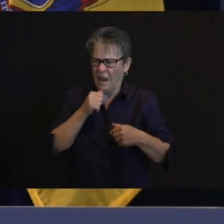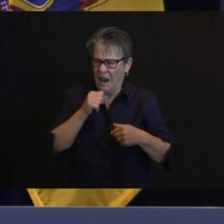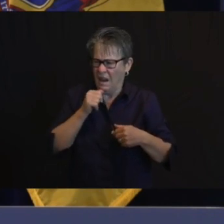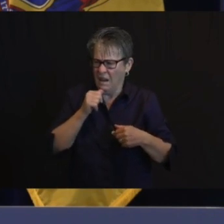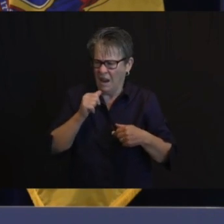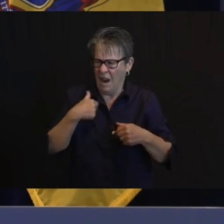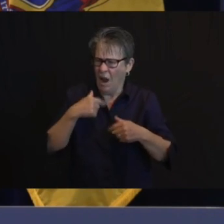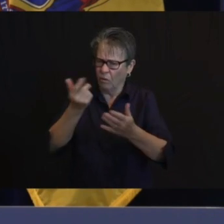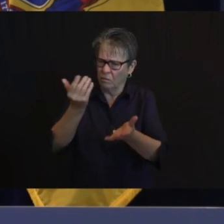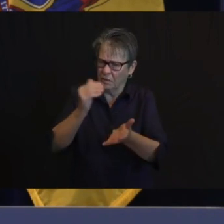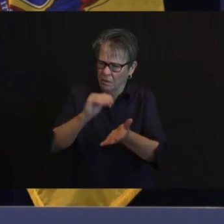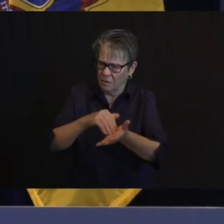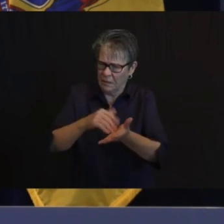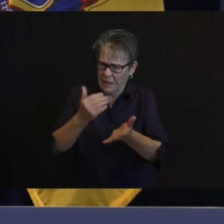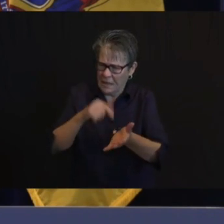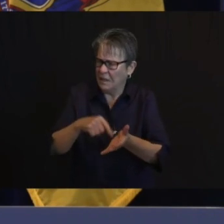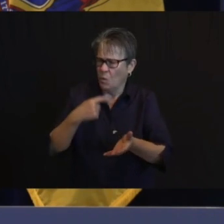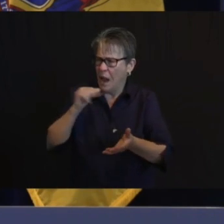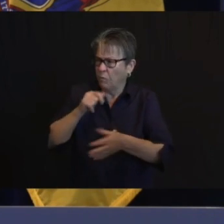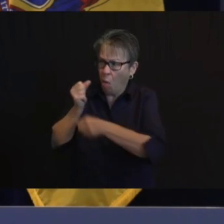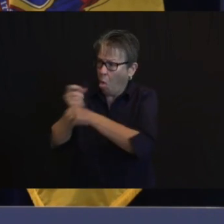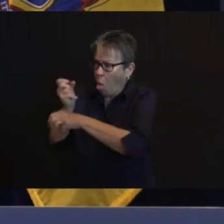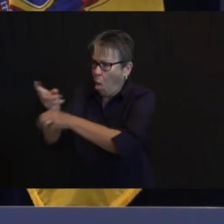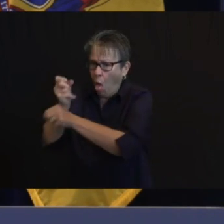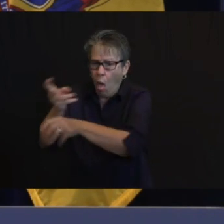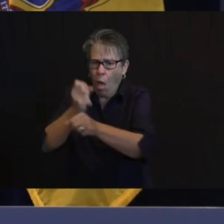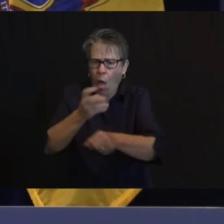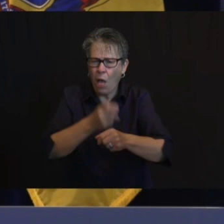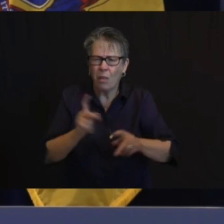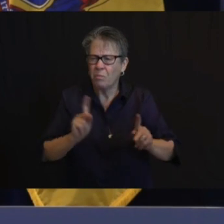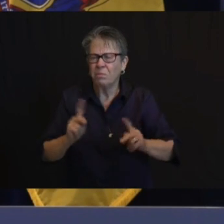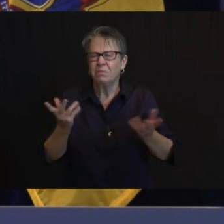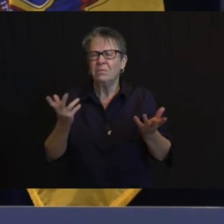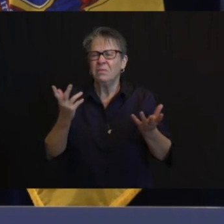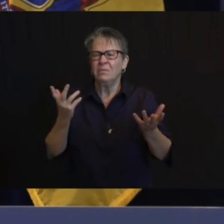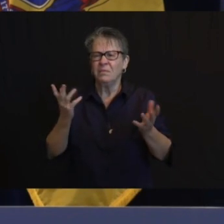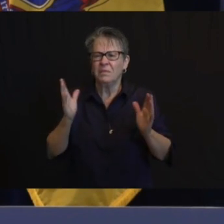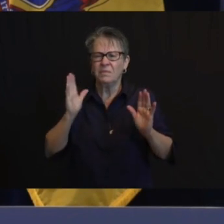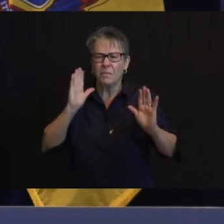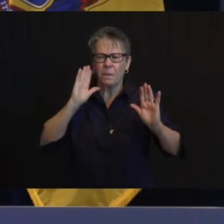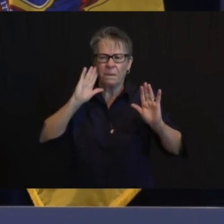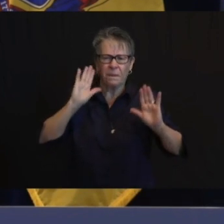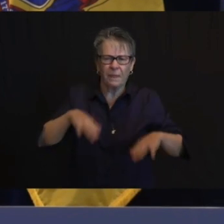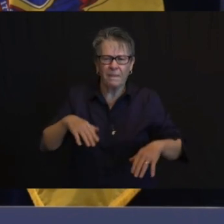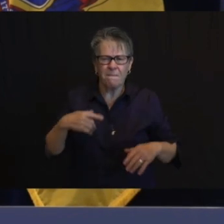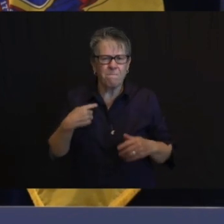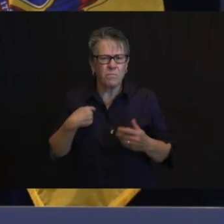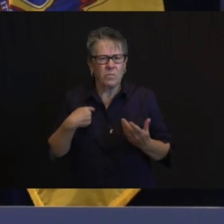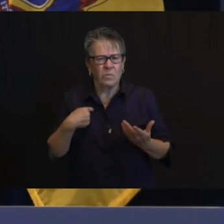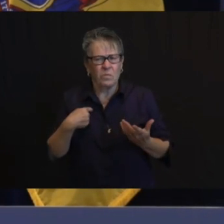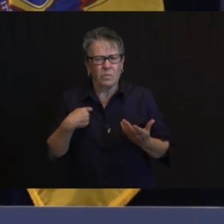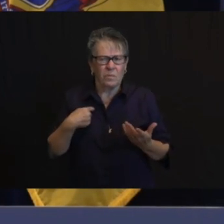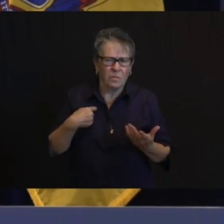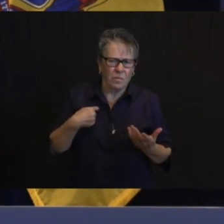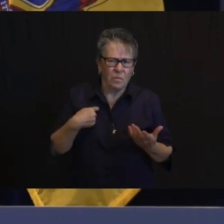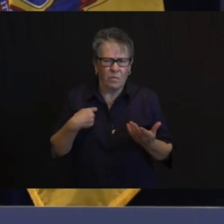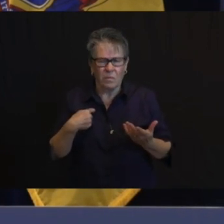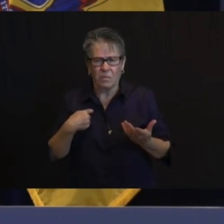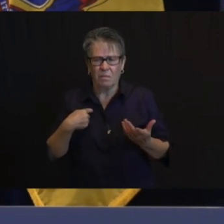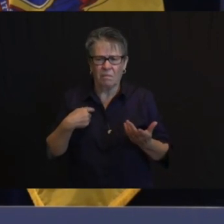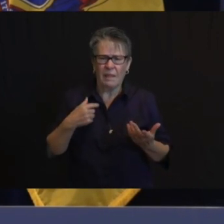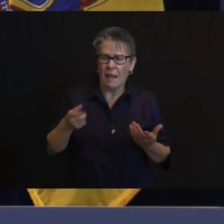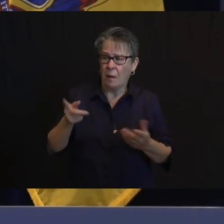think, at least of a couple of those folks that you mentioned. That cannot be what we're about right now. And I